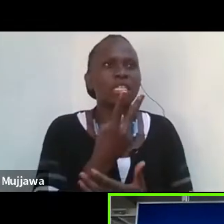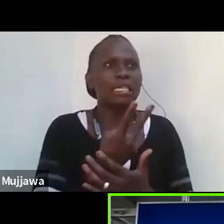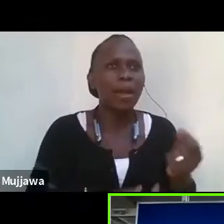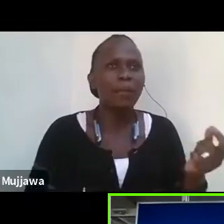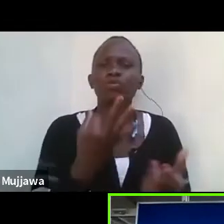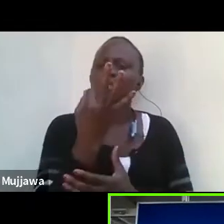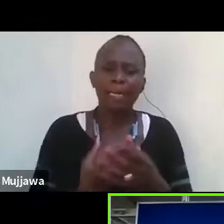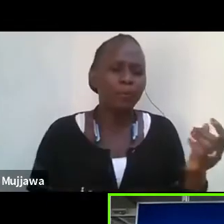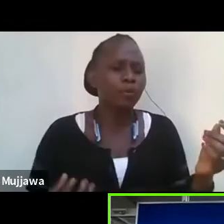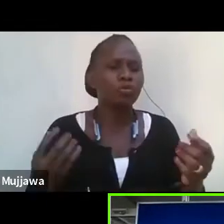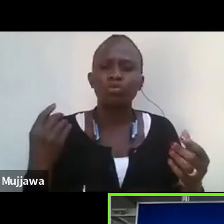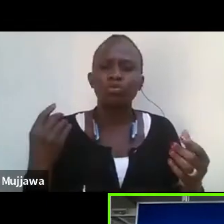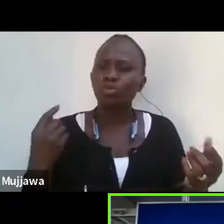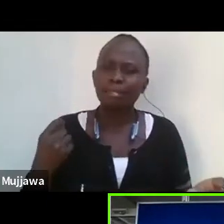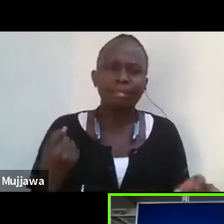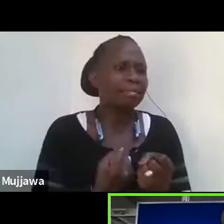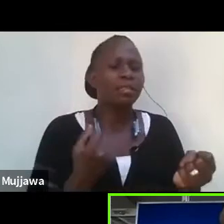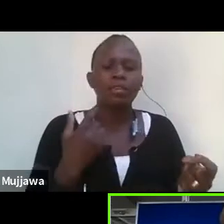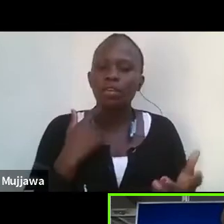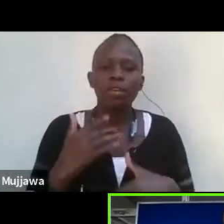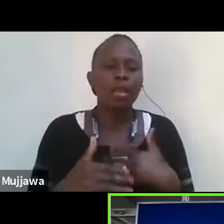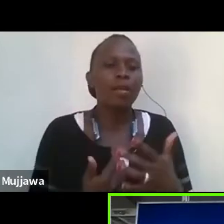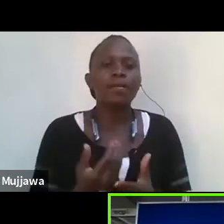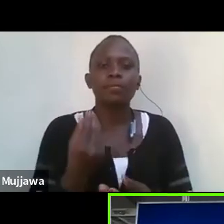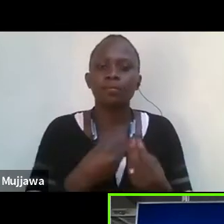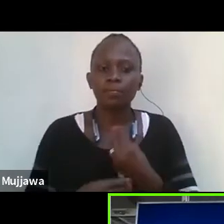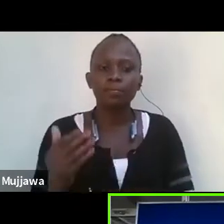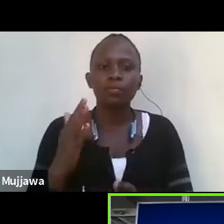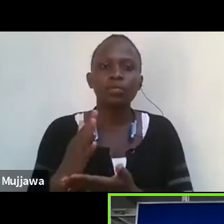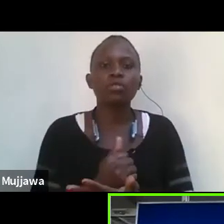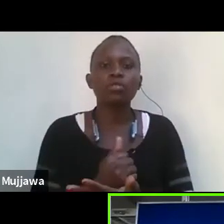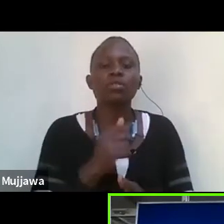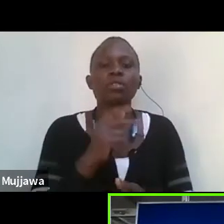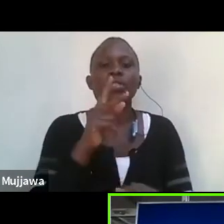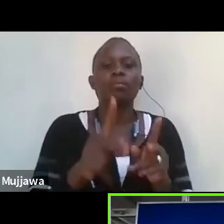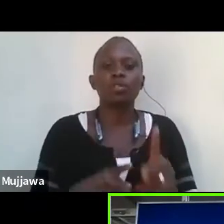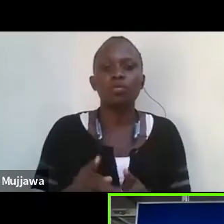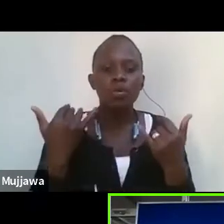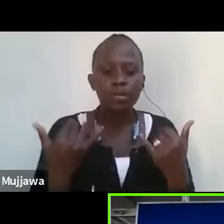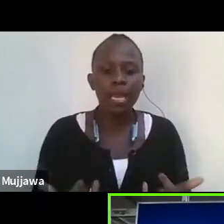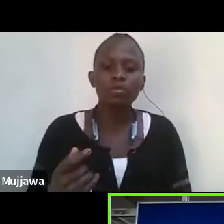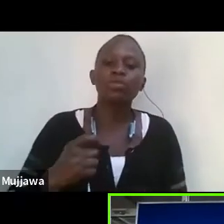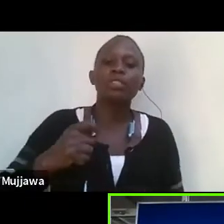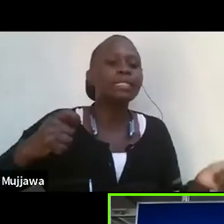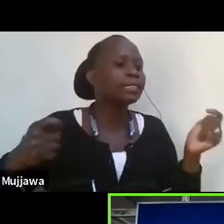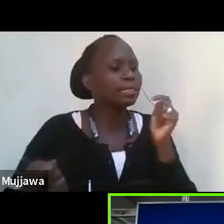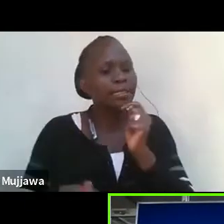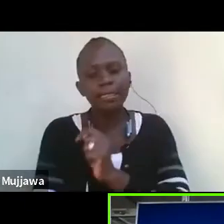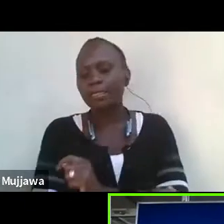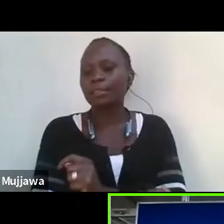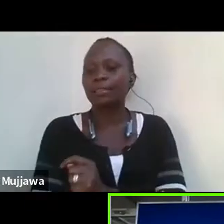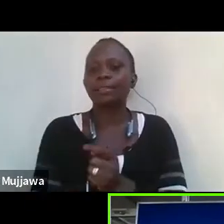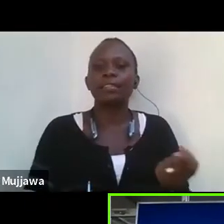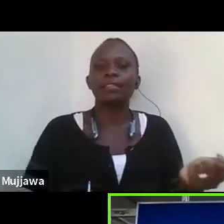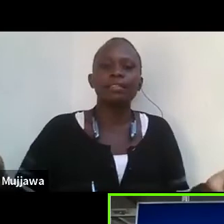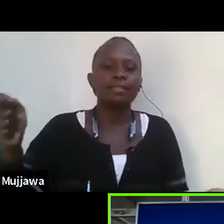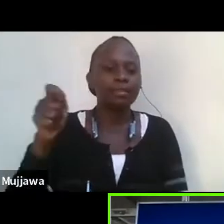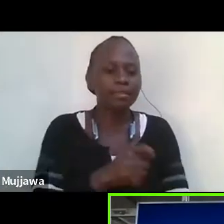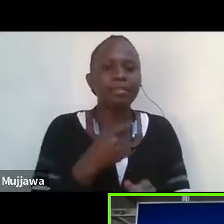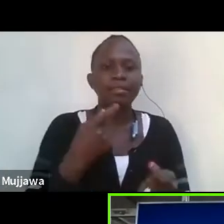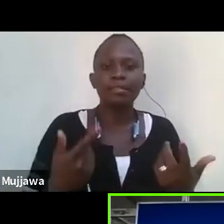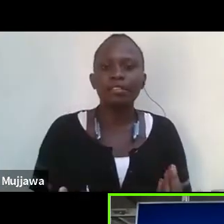these e-commerce platforms, because people are now actually shifting to consider them as a real channel where they can access products.